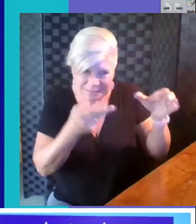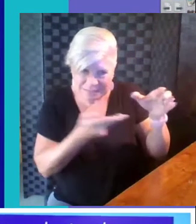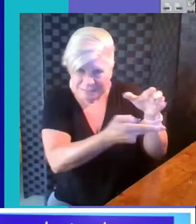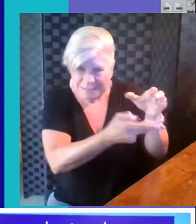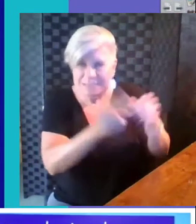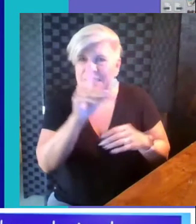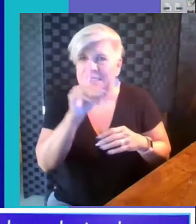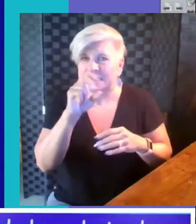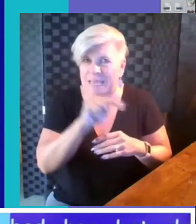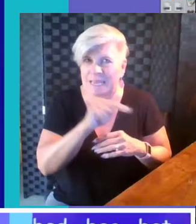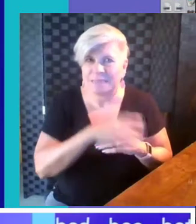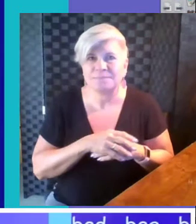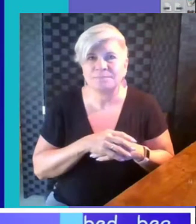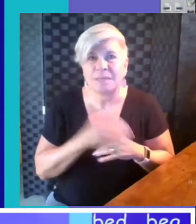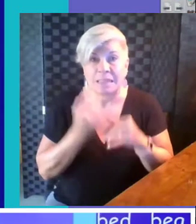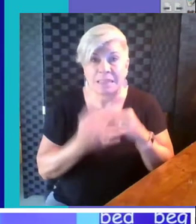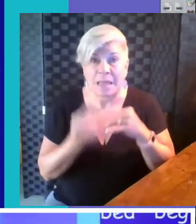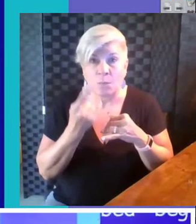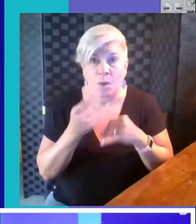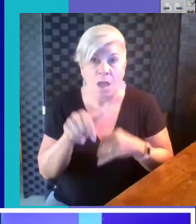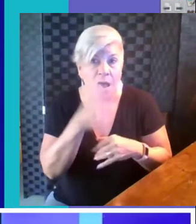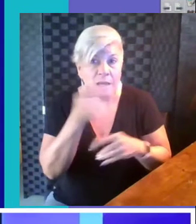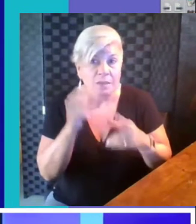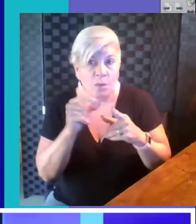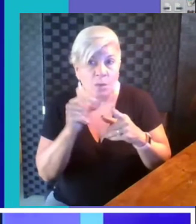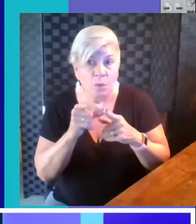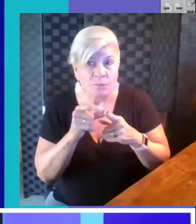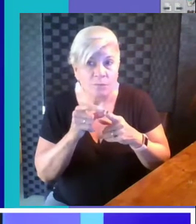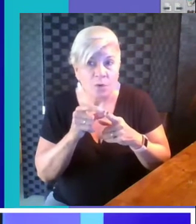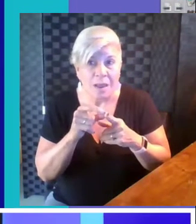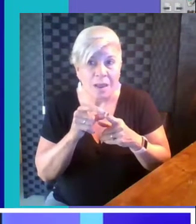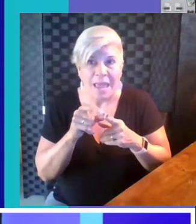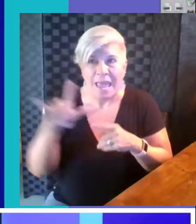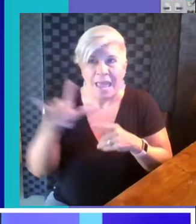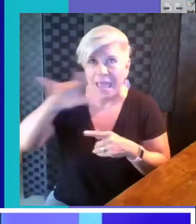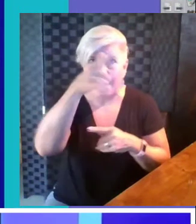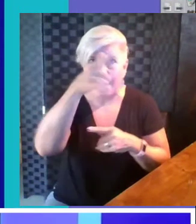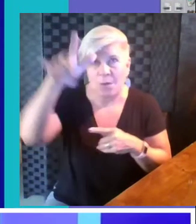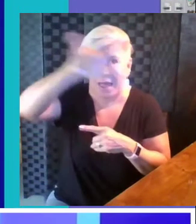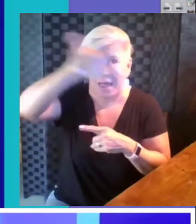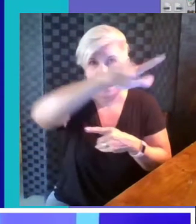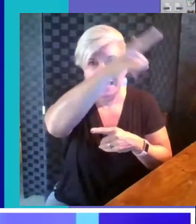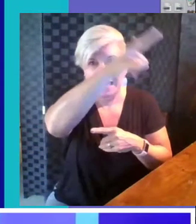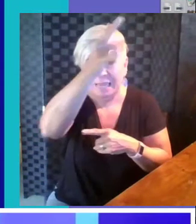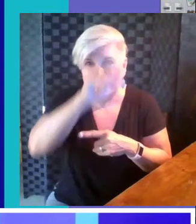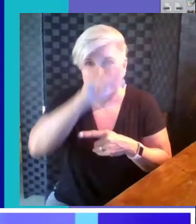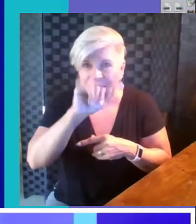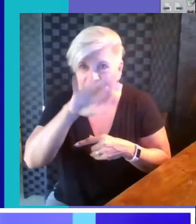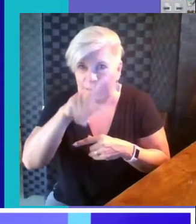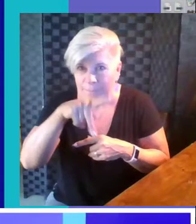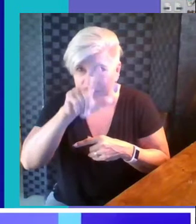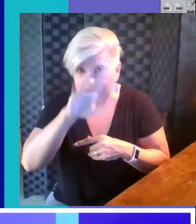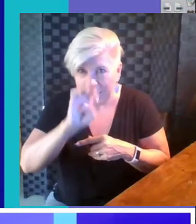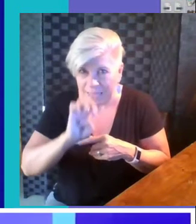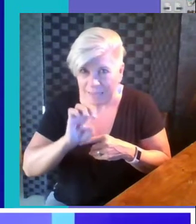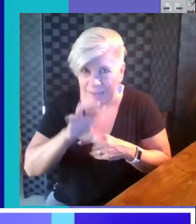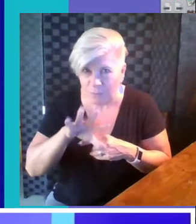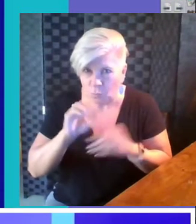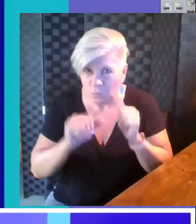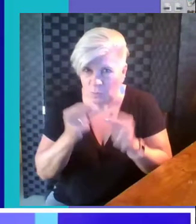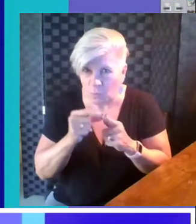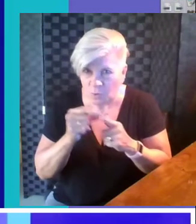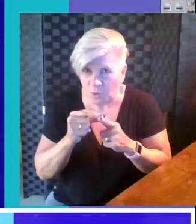Den. Last one. This is another word for airplane. Can you find it and read it?